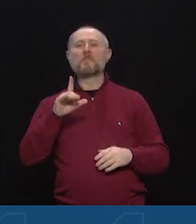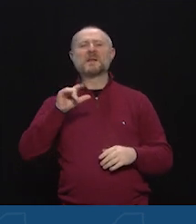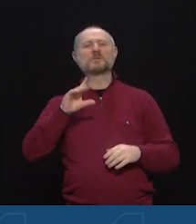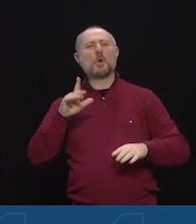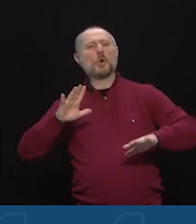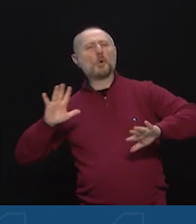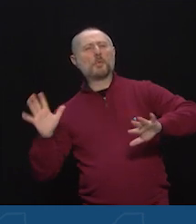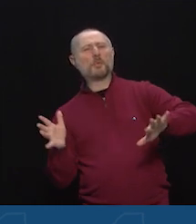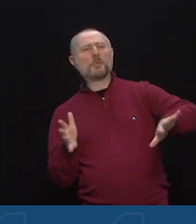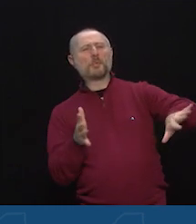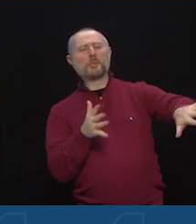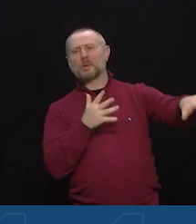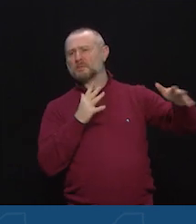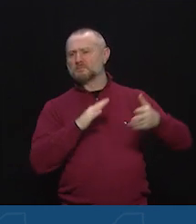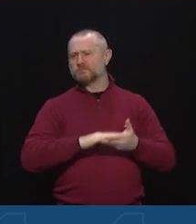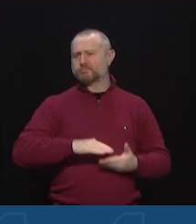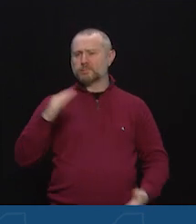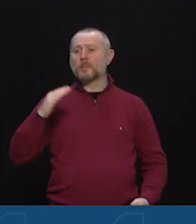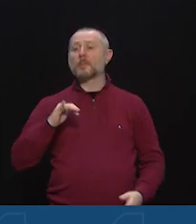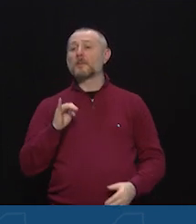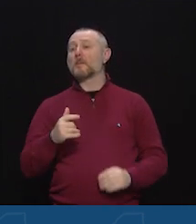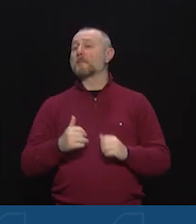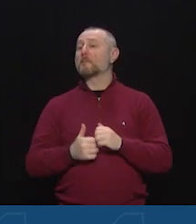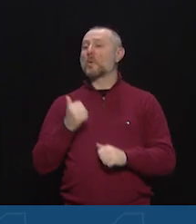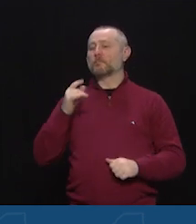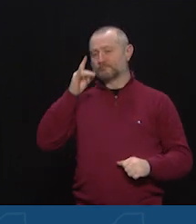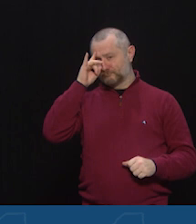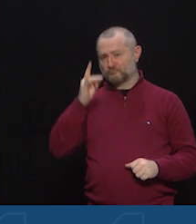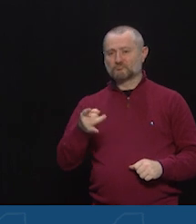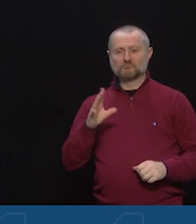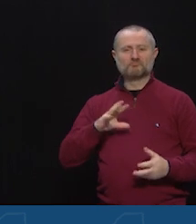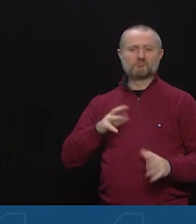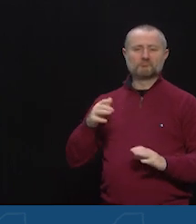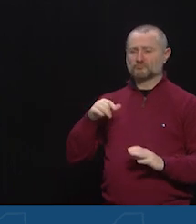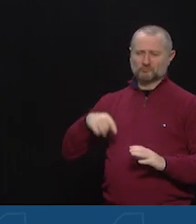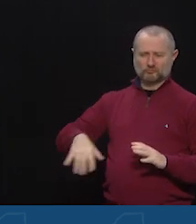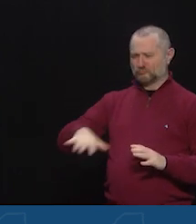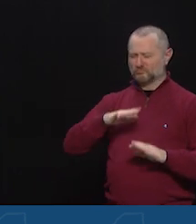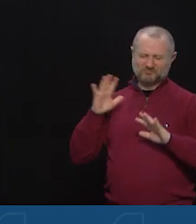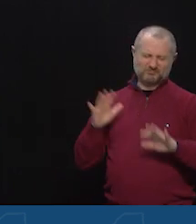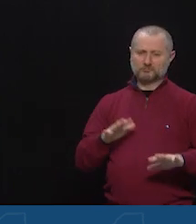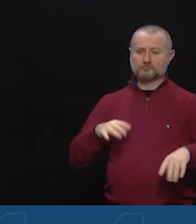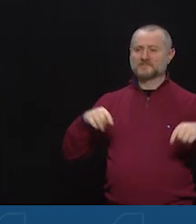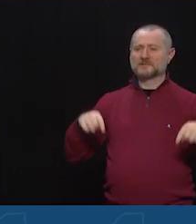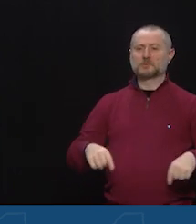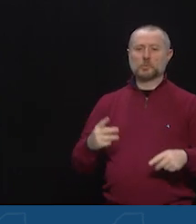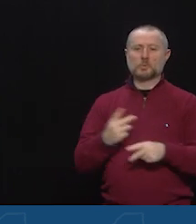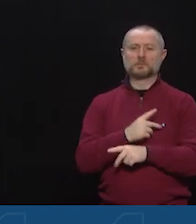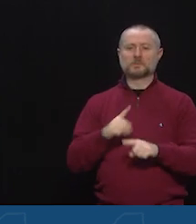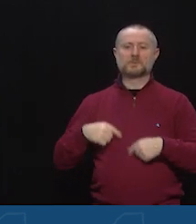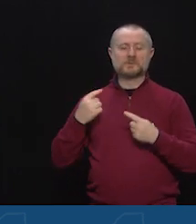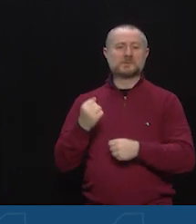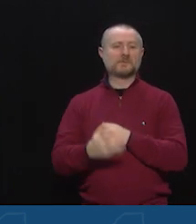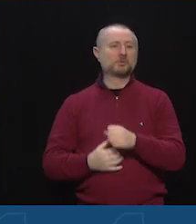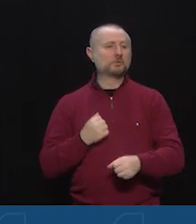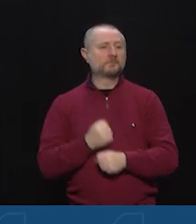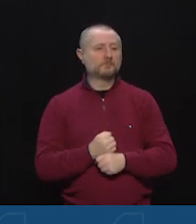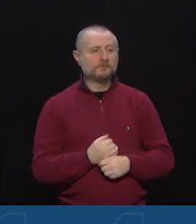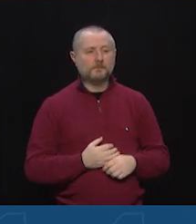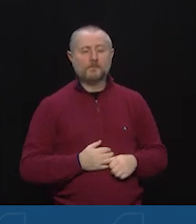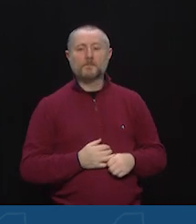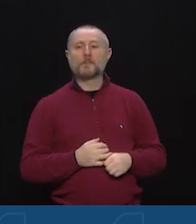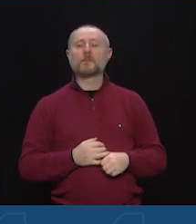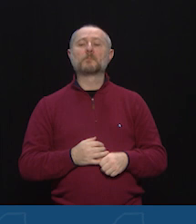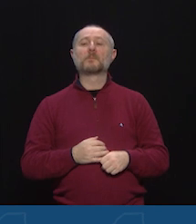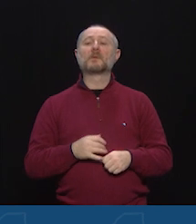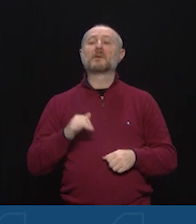be one of the most significant storms we have seen over the last several years here. As the governor mentioned, you've